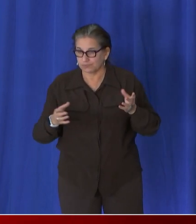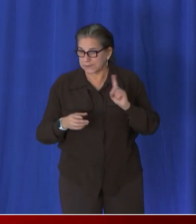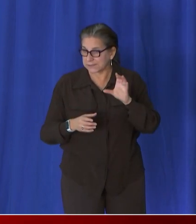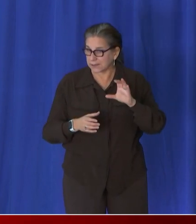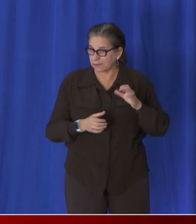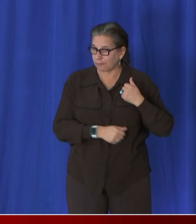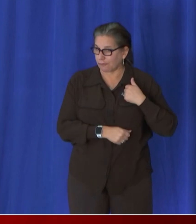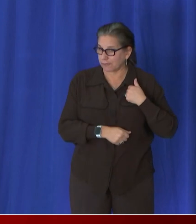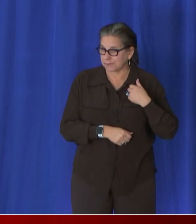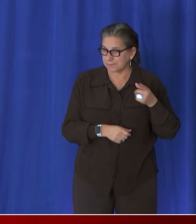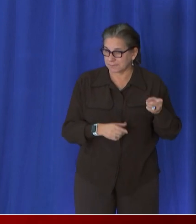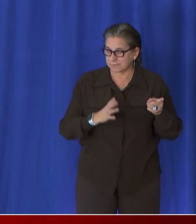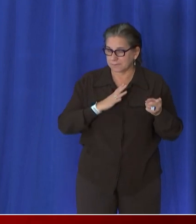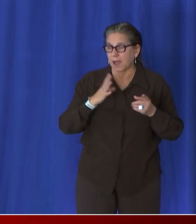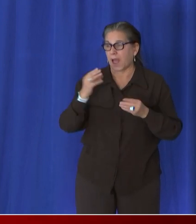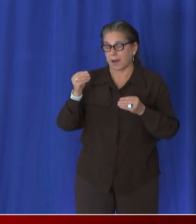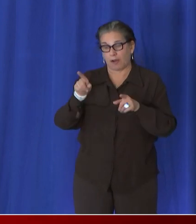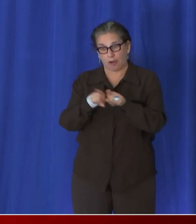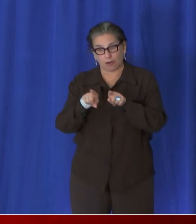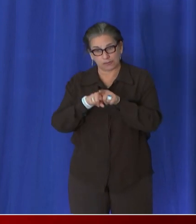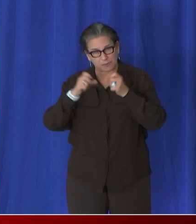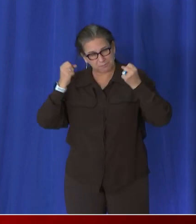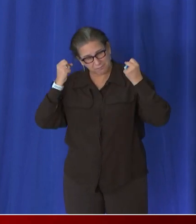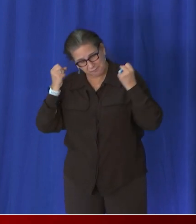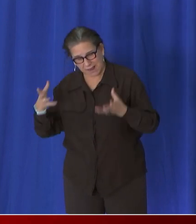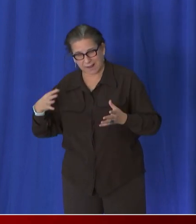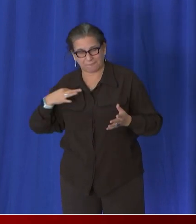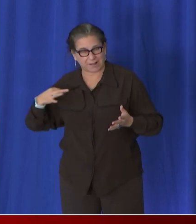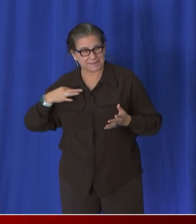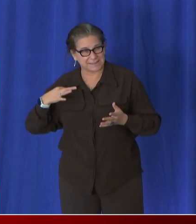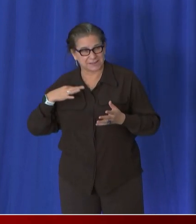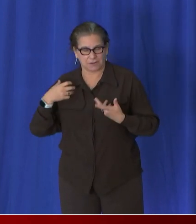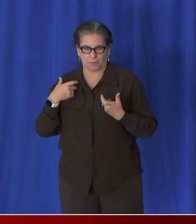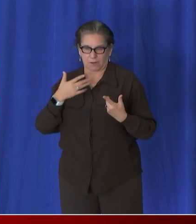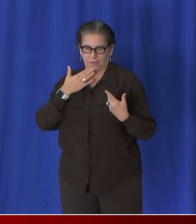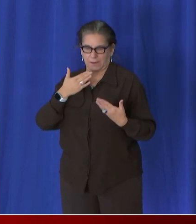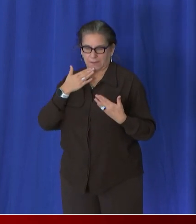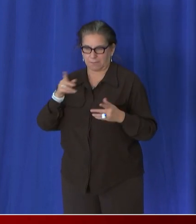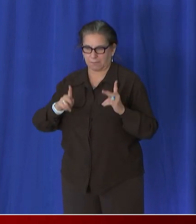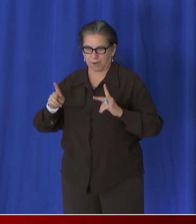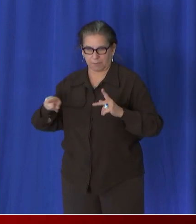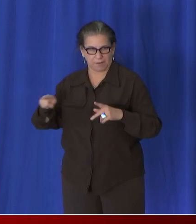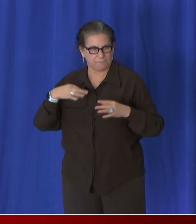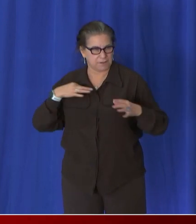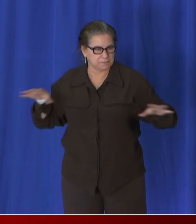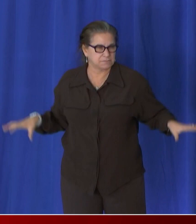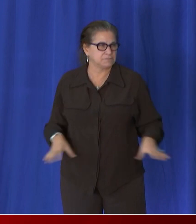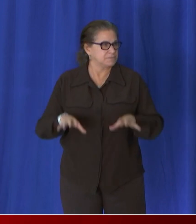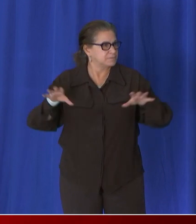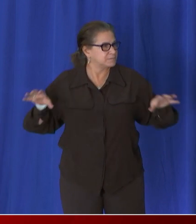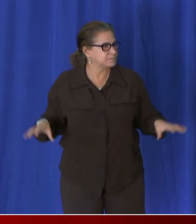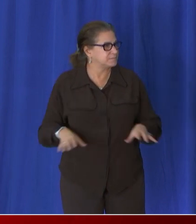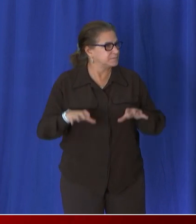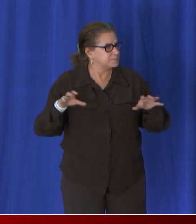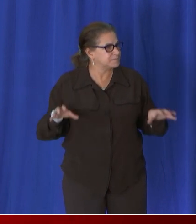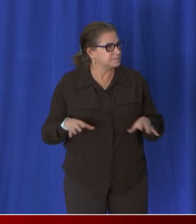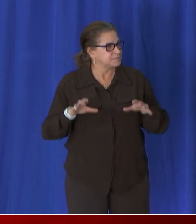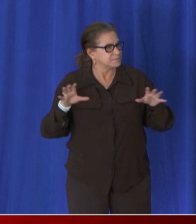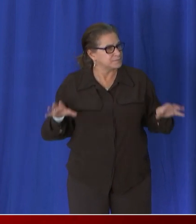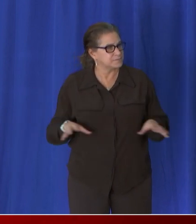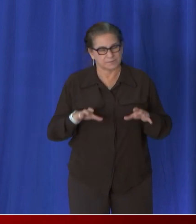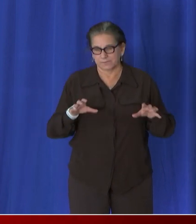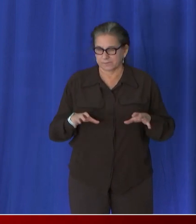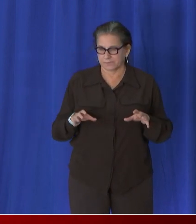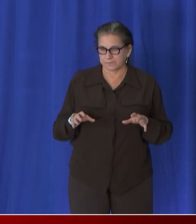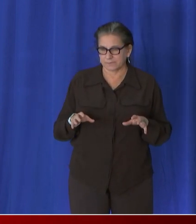us put together those test yourself kits, which we continue to emphasize as a great way to access